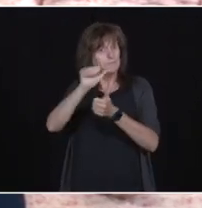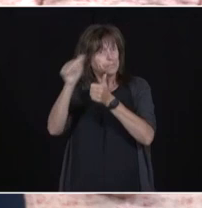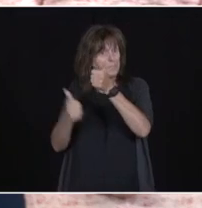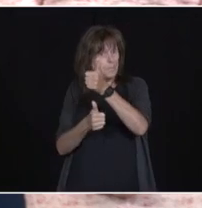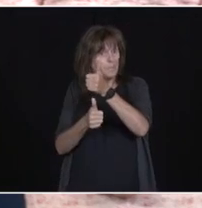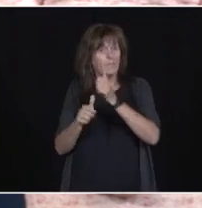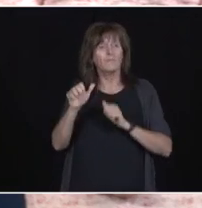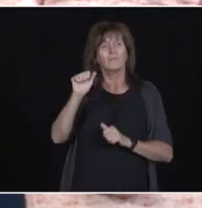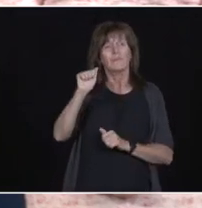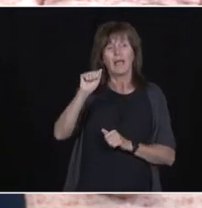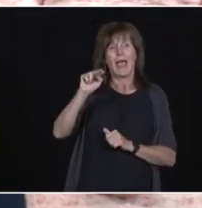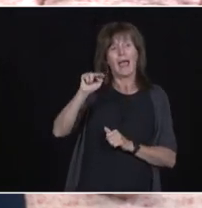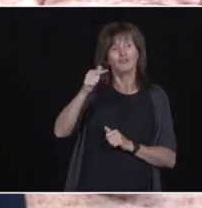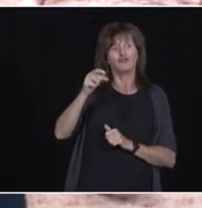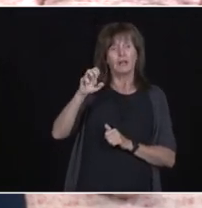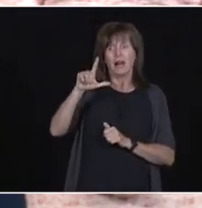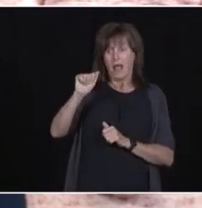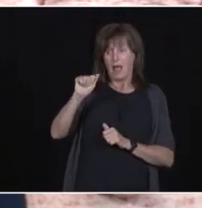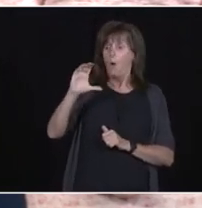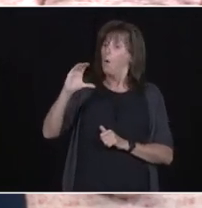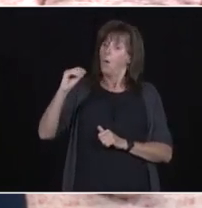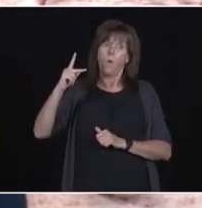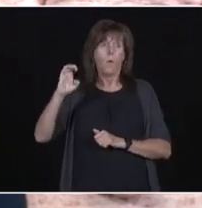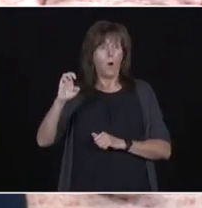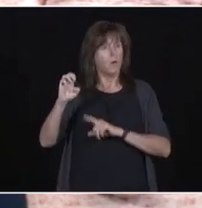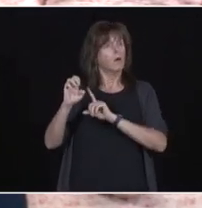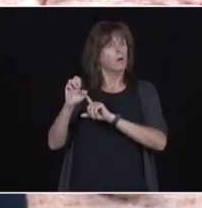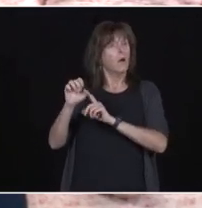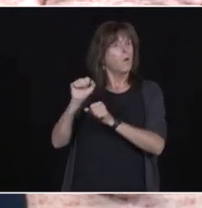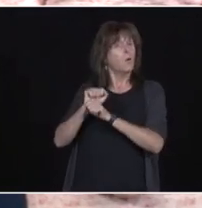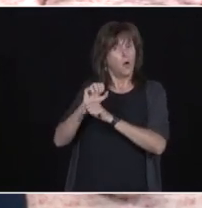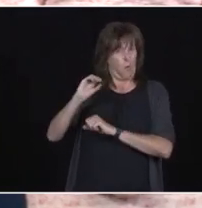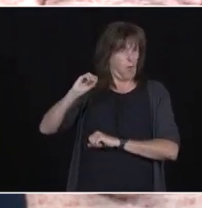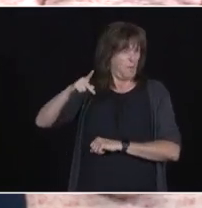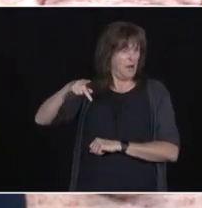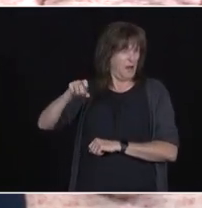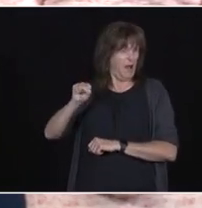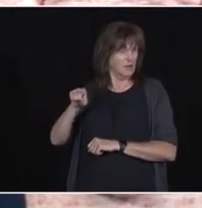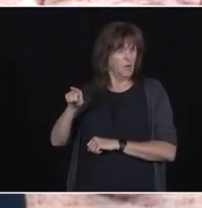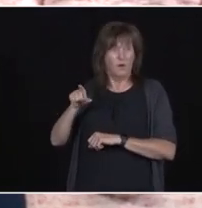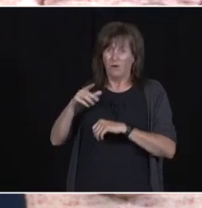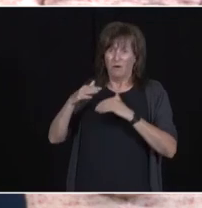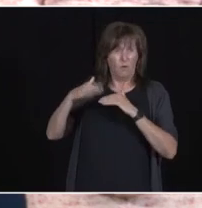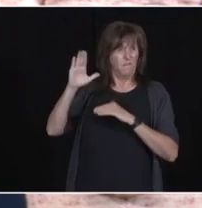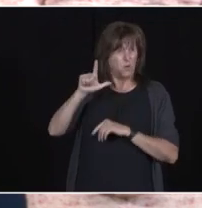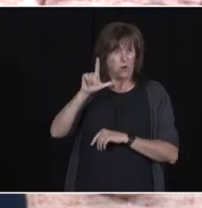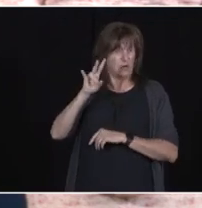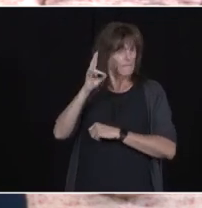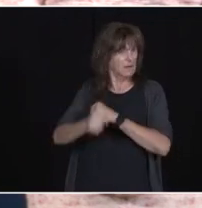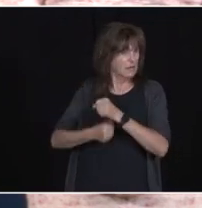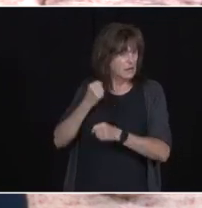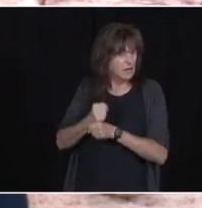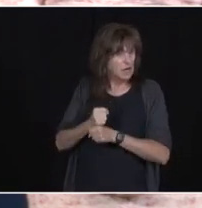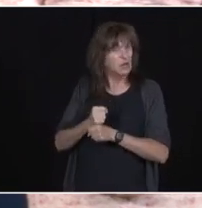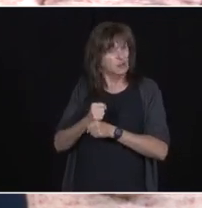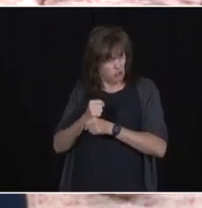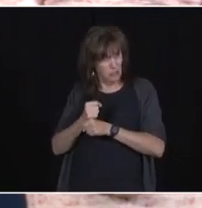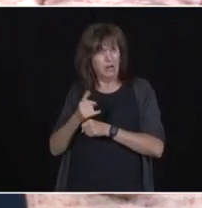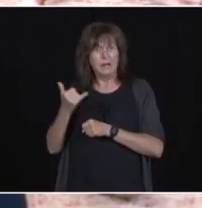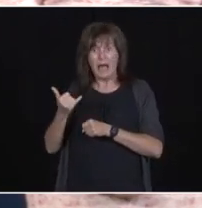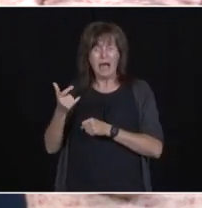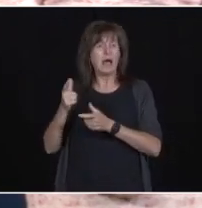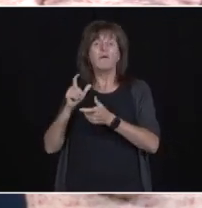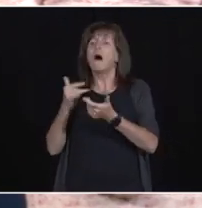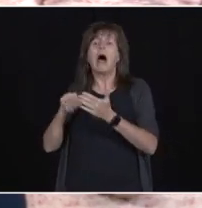executive with 27 years of experience in modernizing and reforming government, and Dr. Jack Kitts,